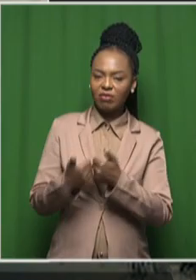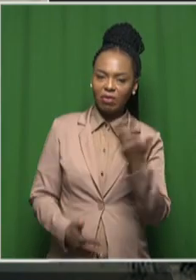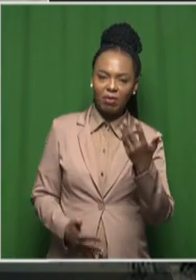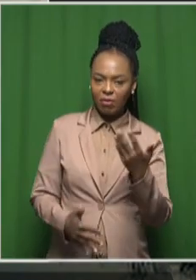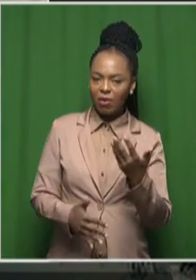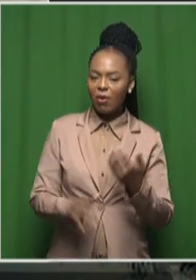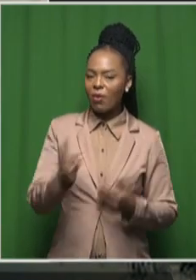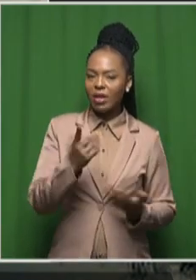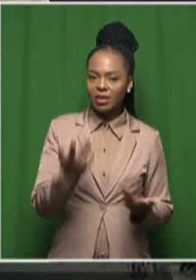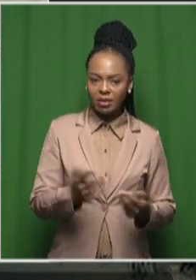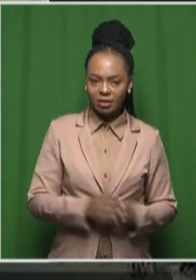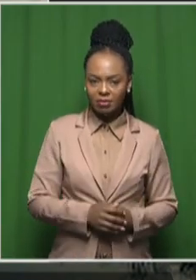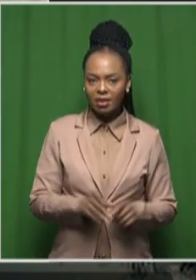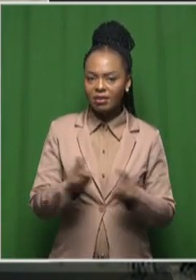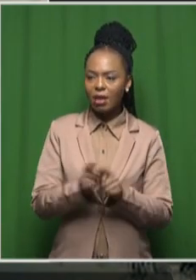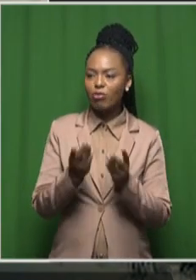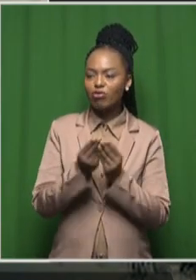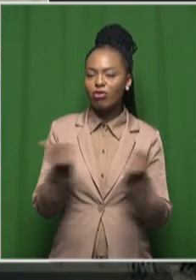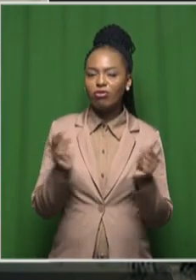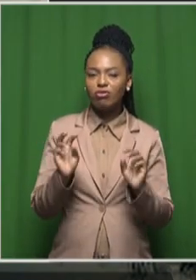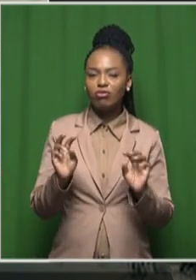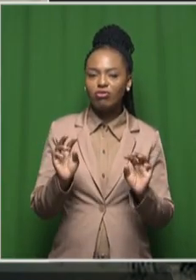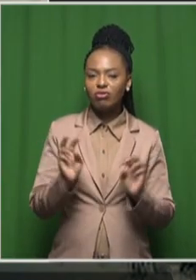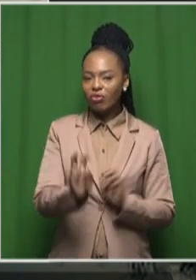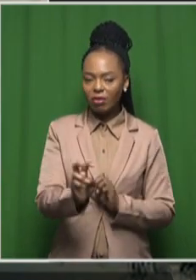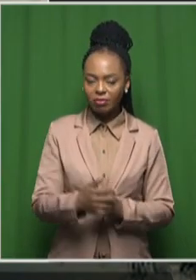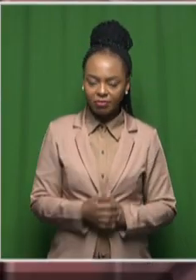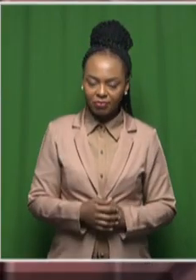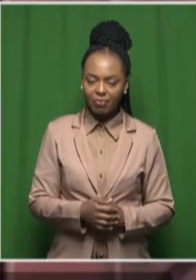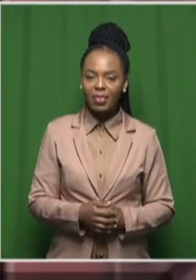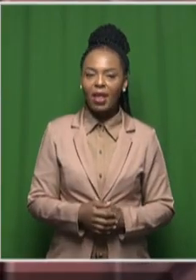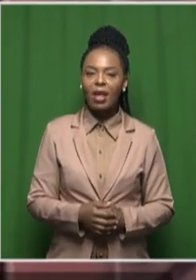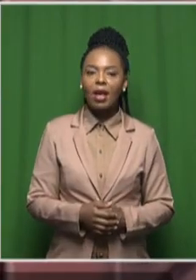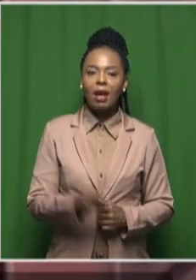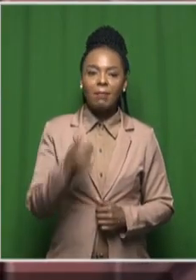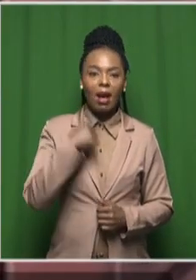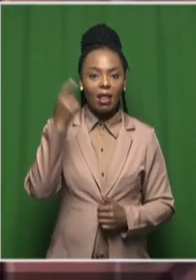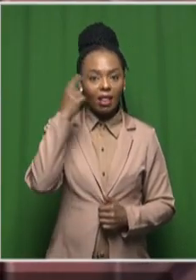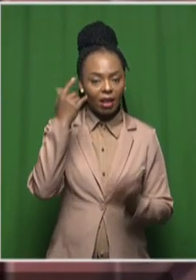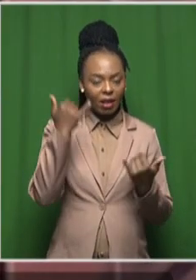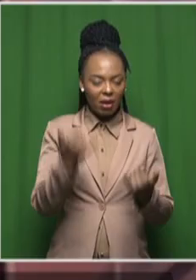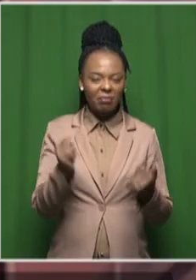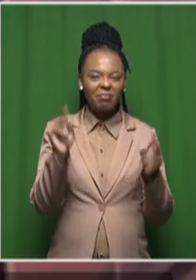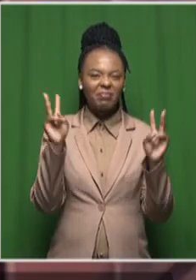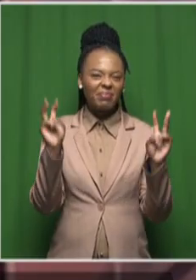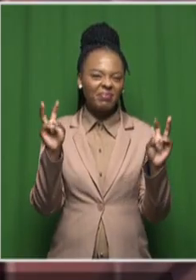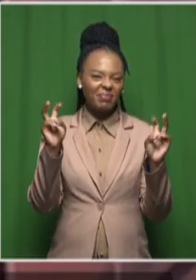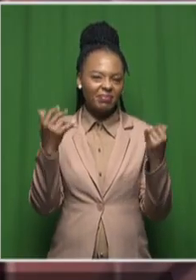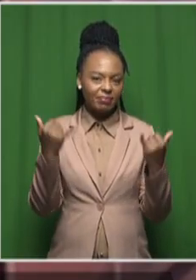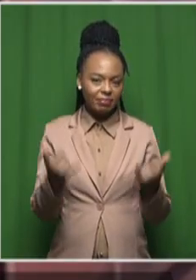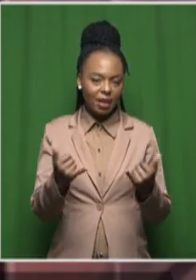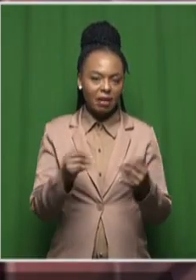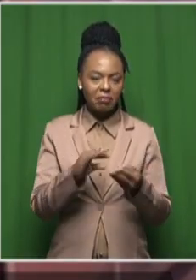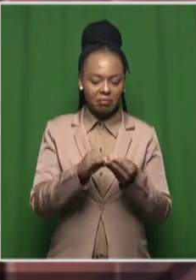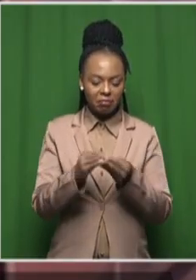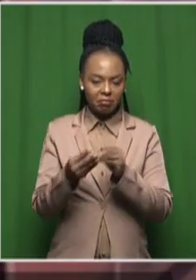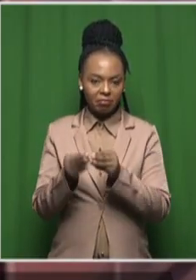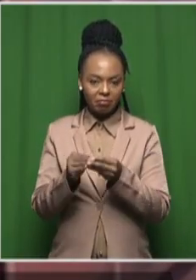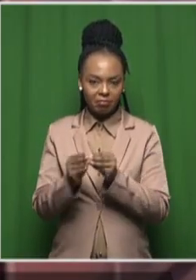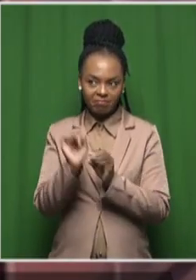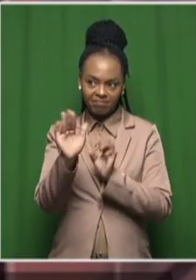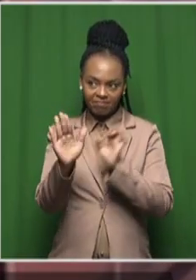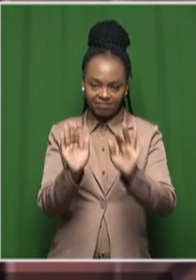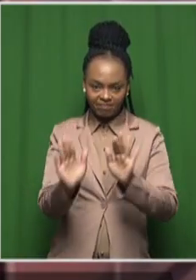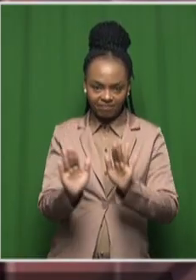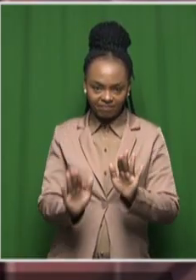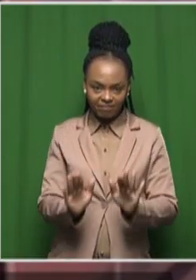and how have you overcome them? I think in terms of the ceramic industry itself, I